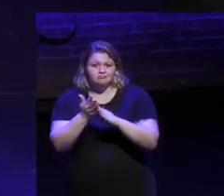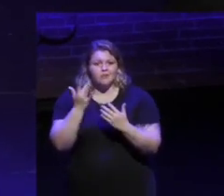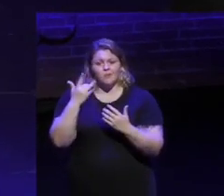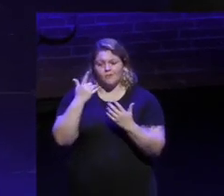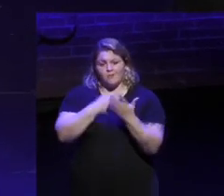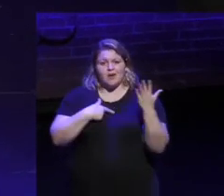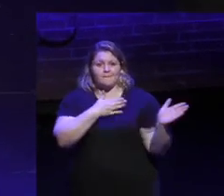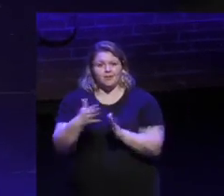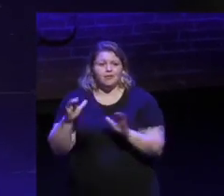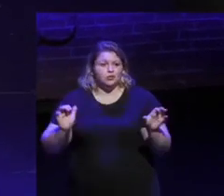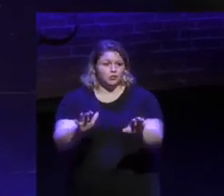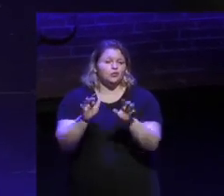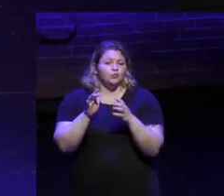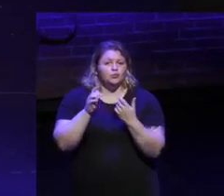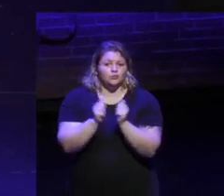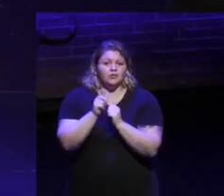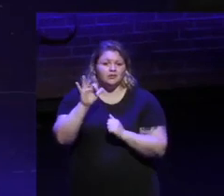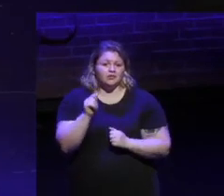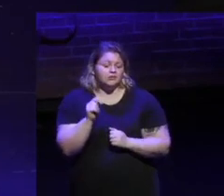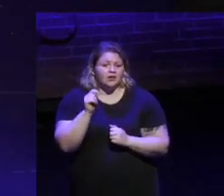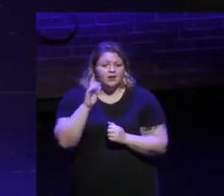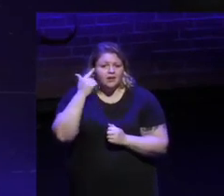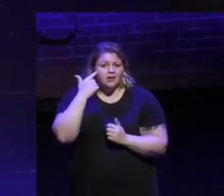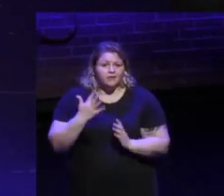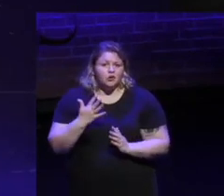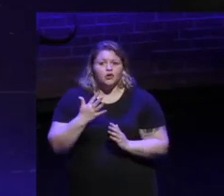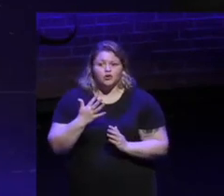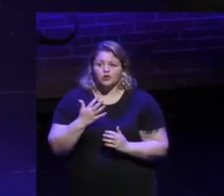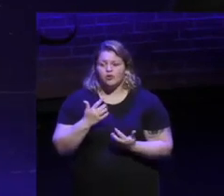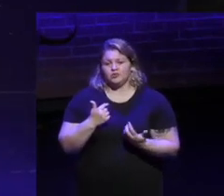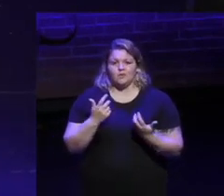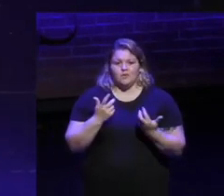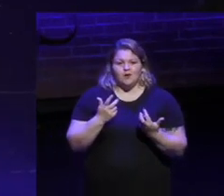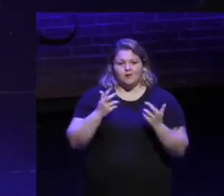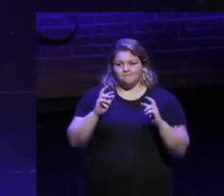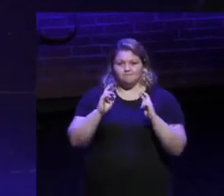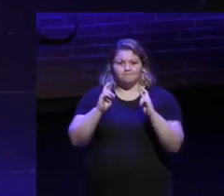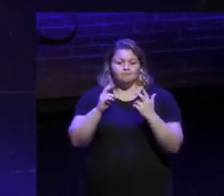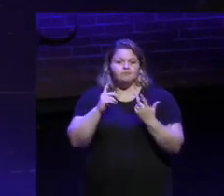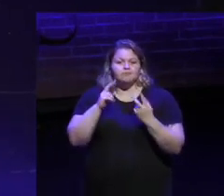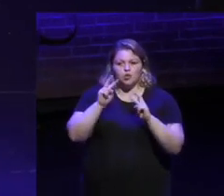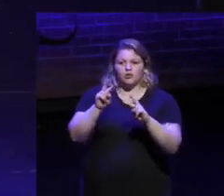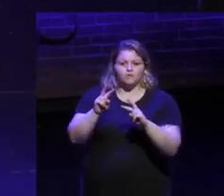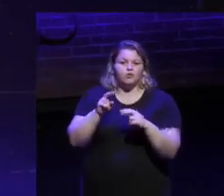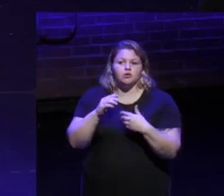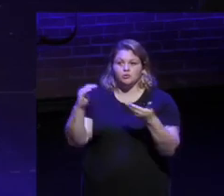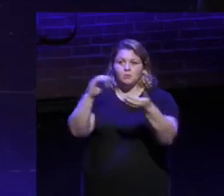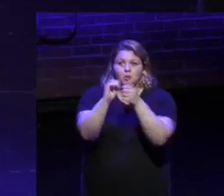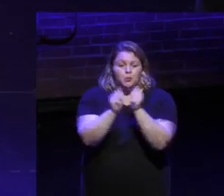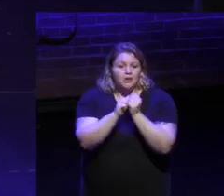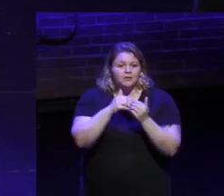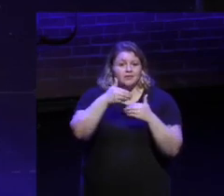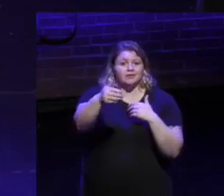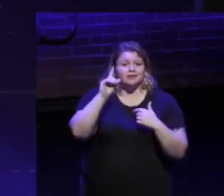roll up my sleeves and get to work and take this experience from the Get Stuff Done branch of government to the State House and partner with our next governor and make sure we're